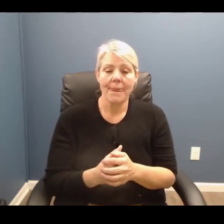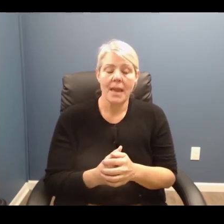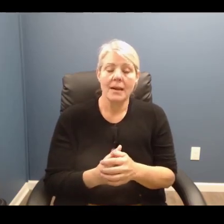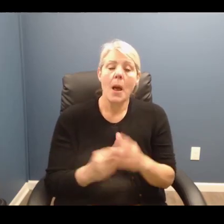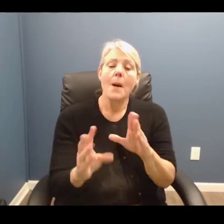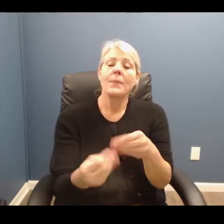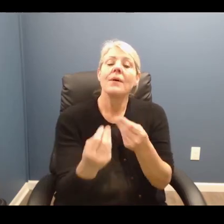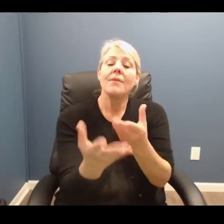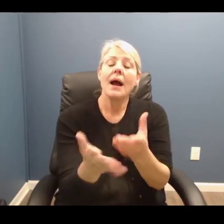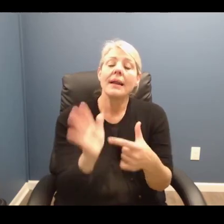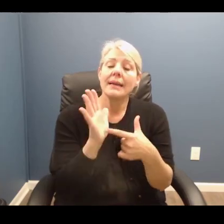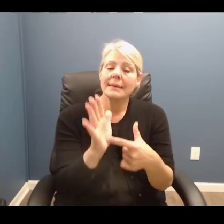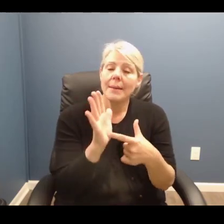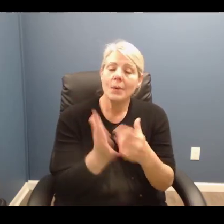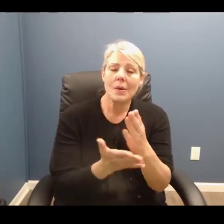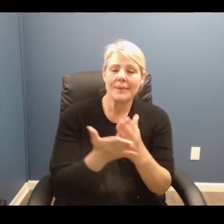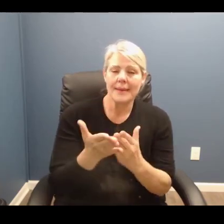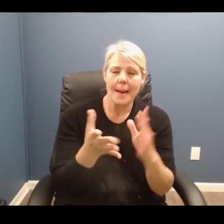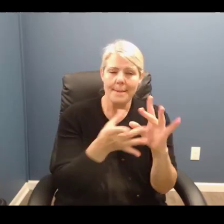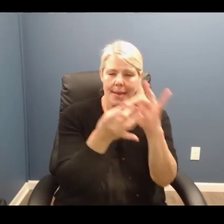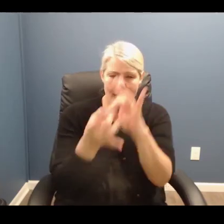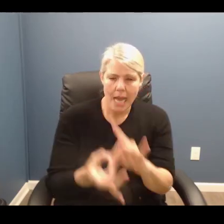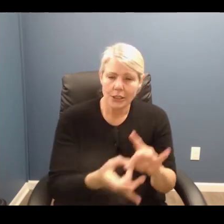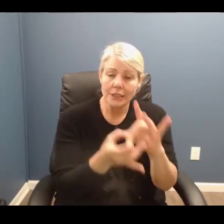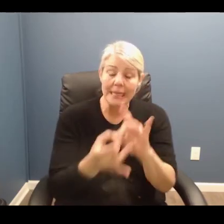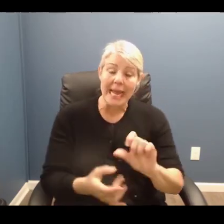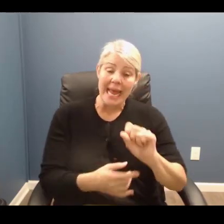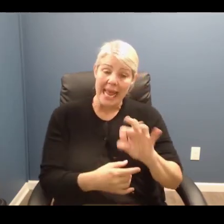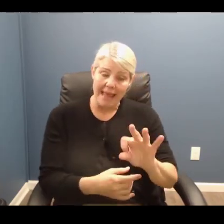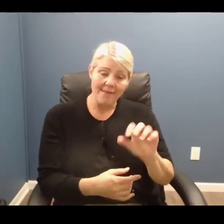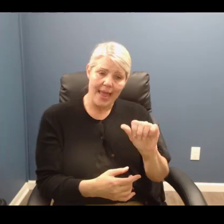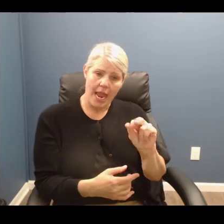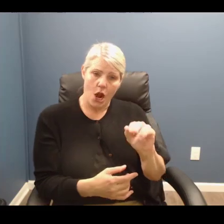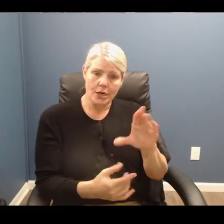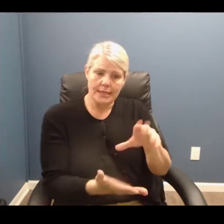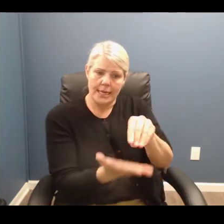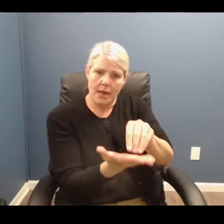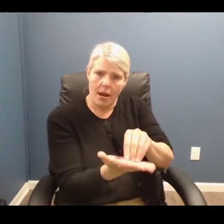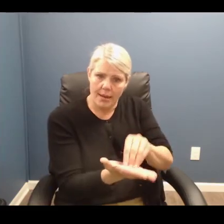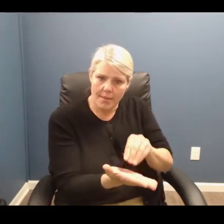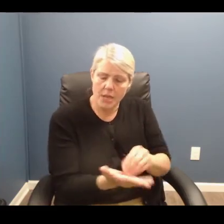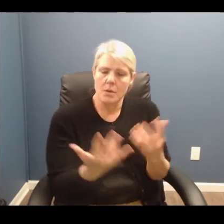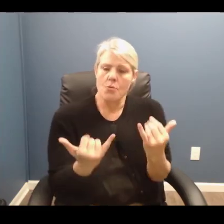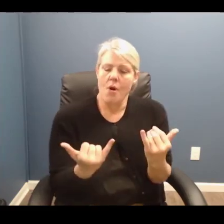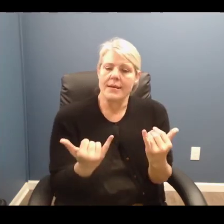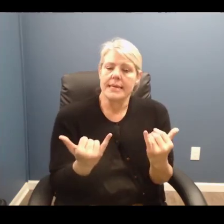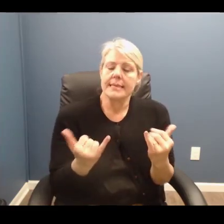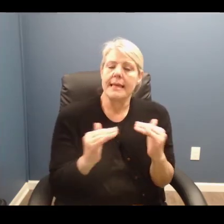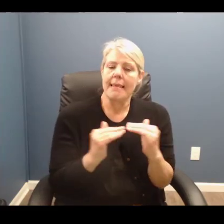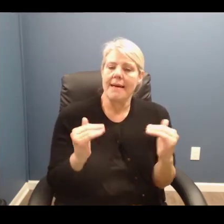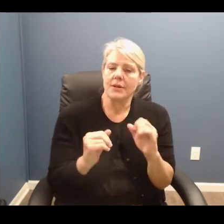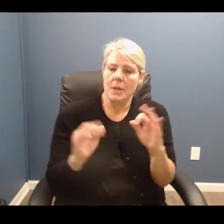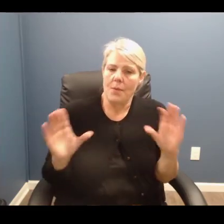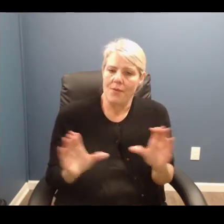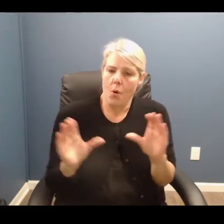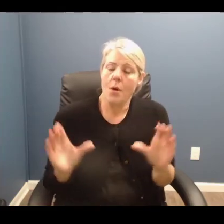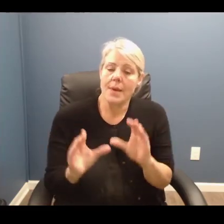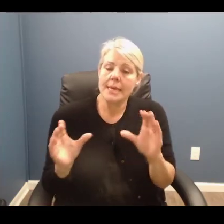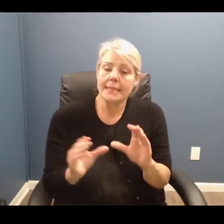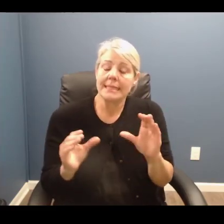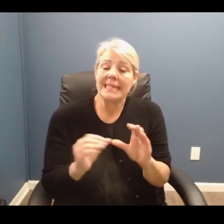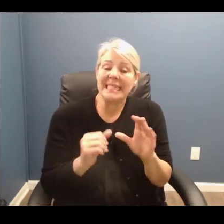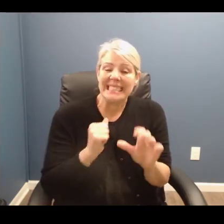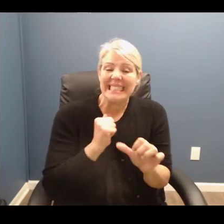Here's an example of some of the connections. If the ARC documents in the present levels that AT is a need for the